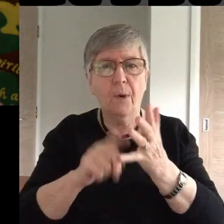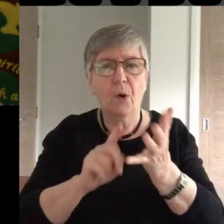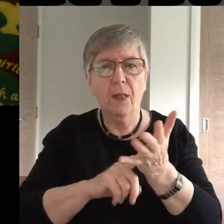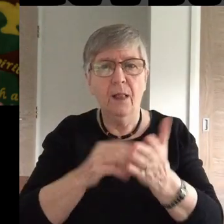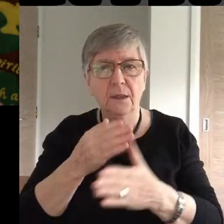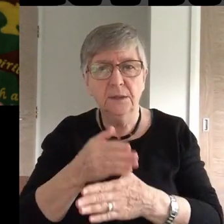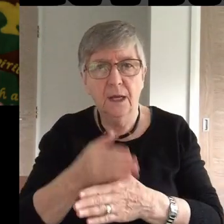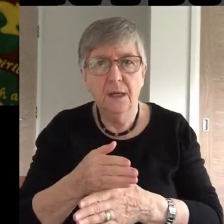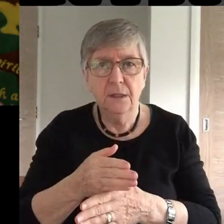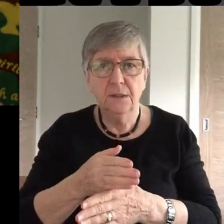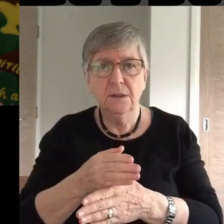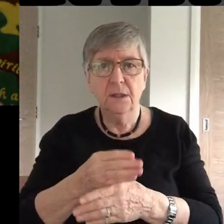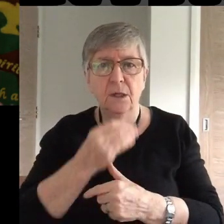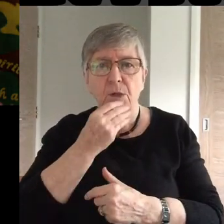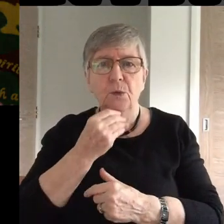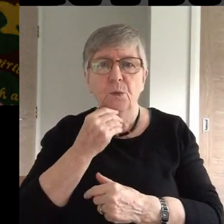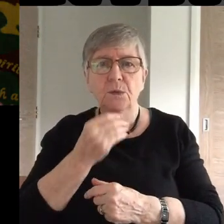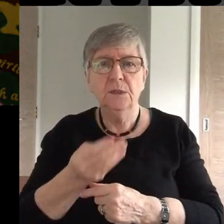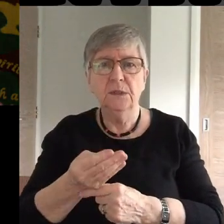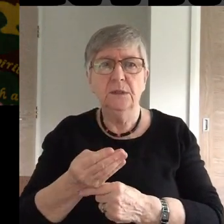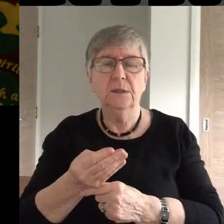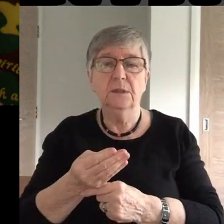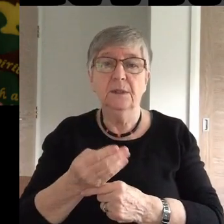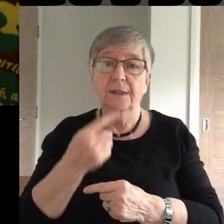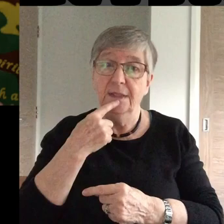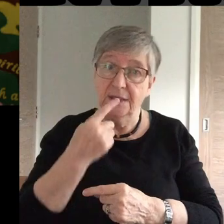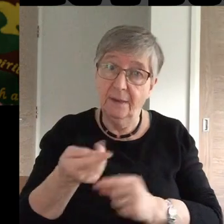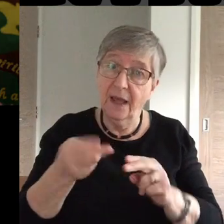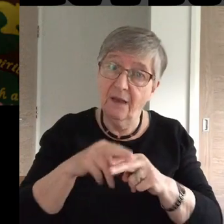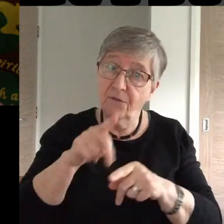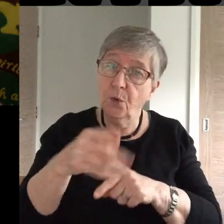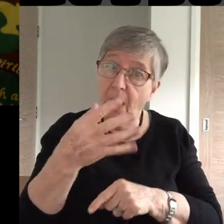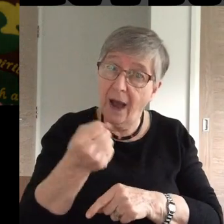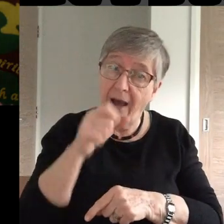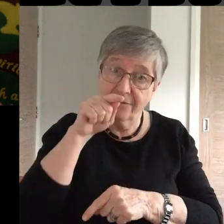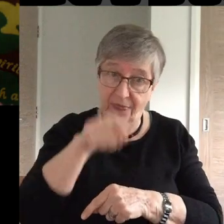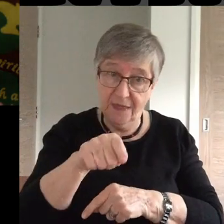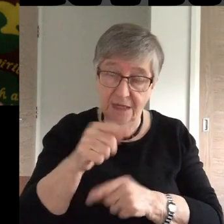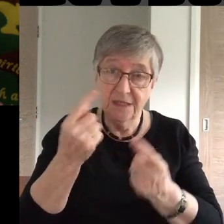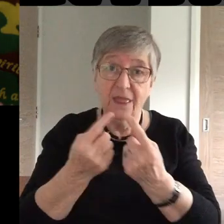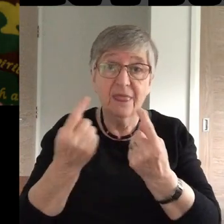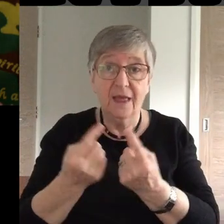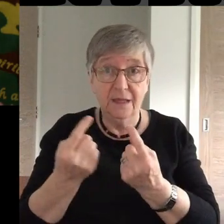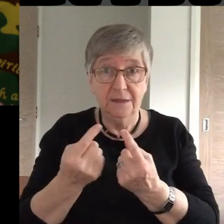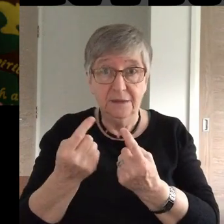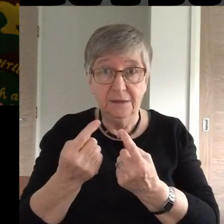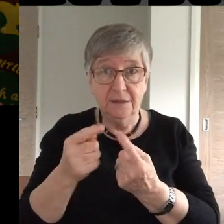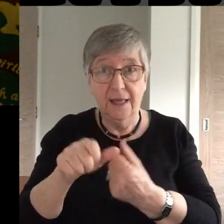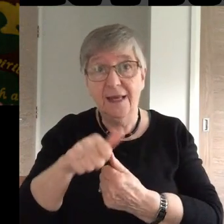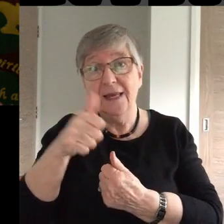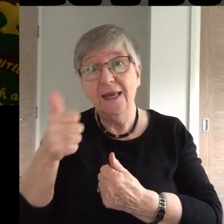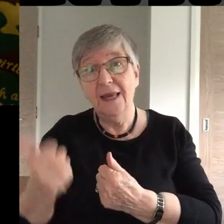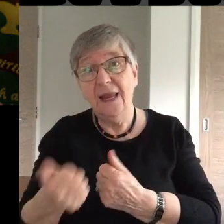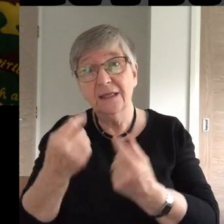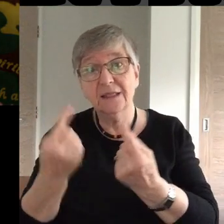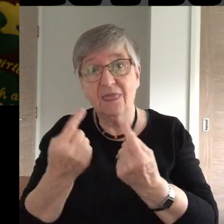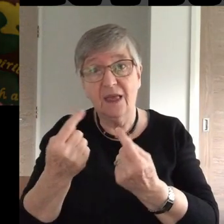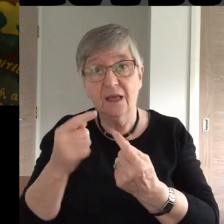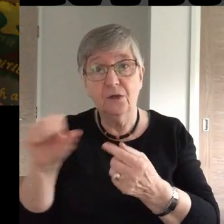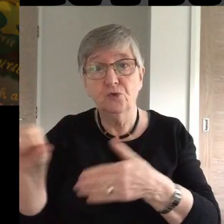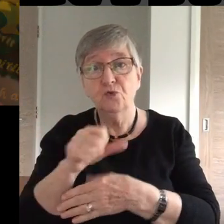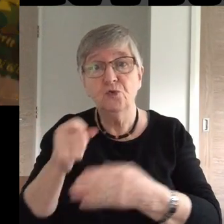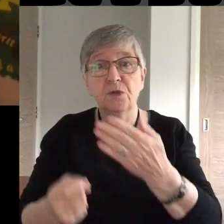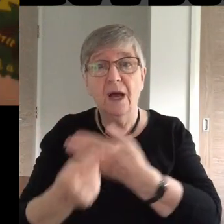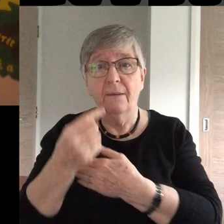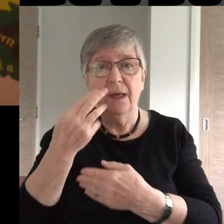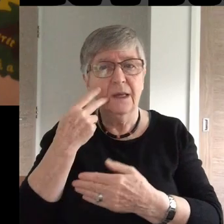is he uses this kind of statement where he says, if you have these things, then the next thing should happen.